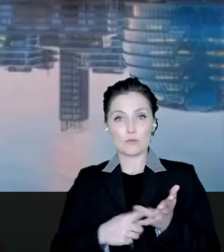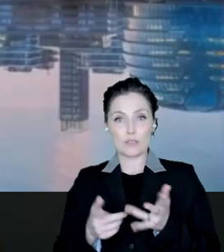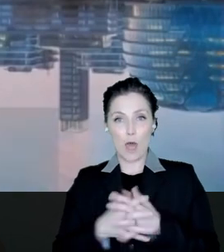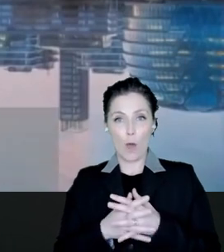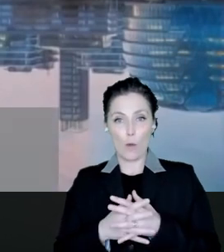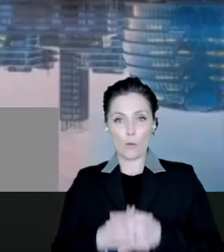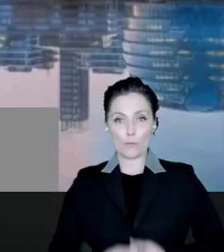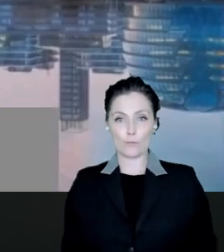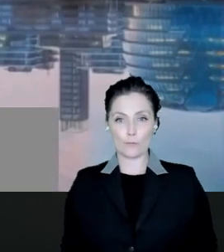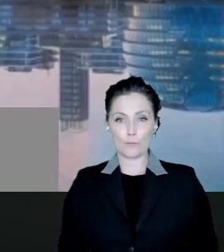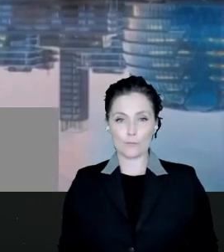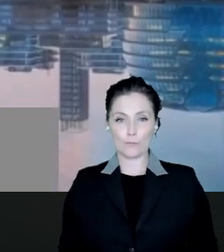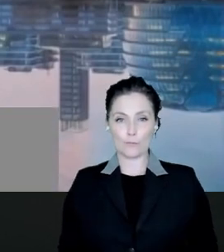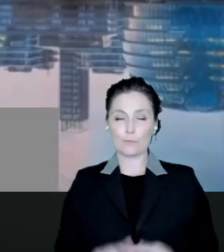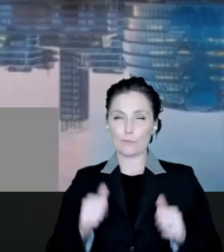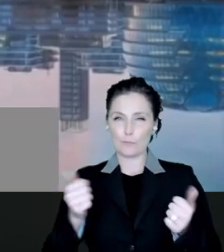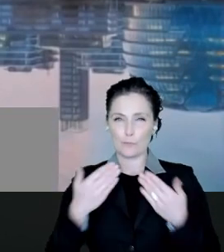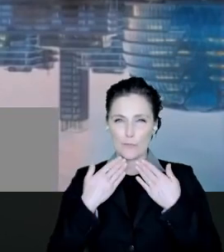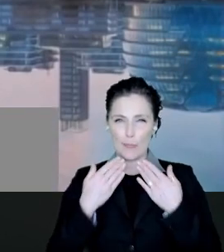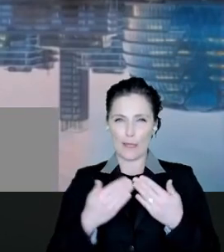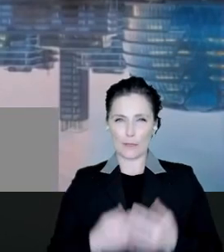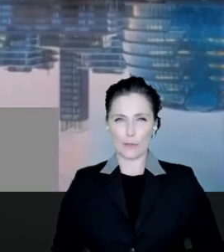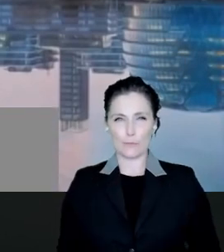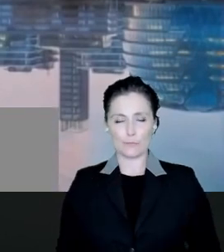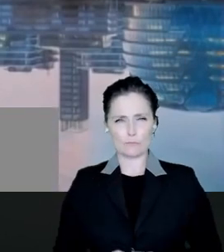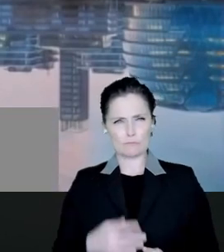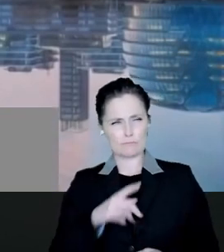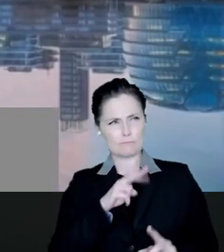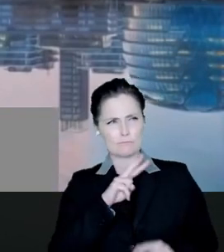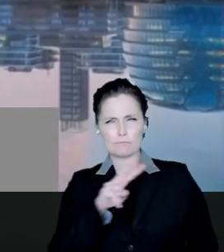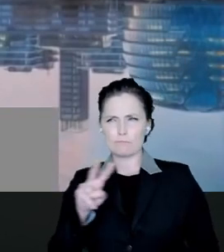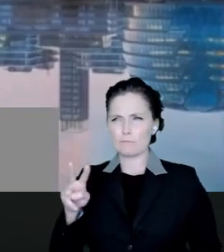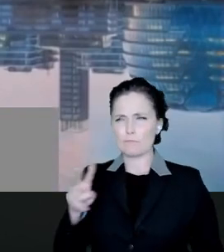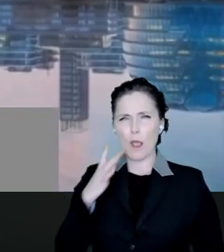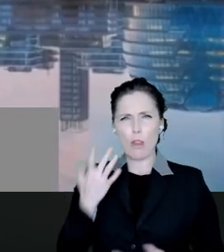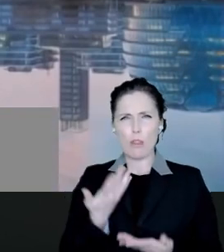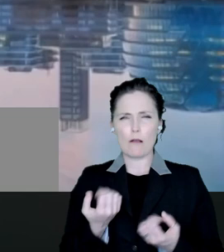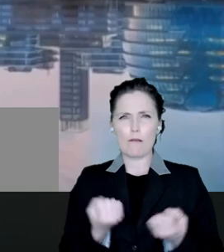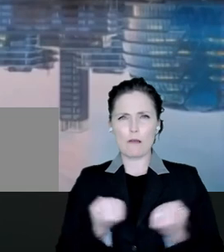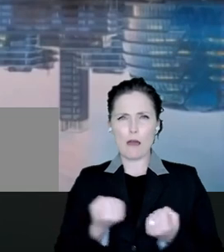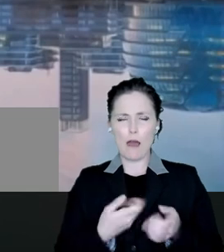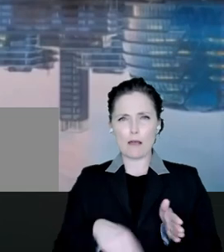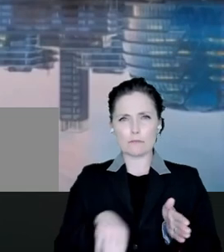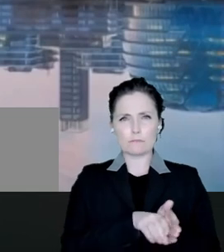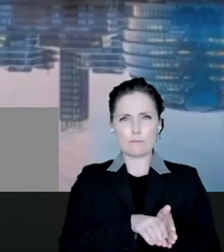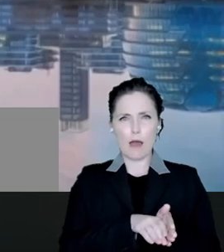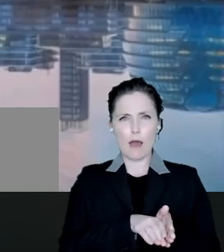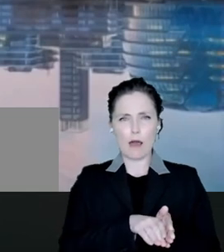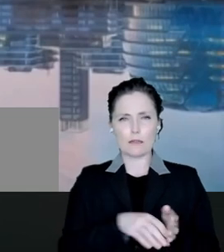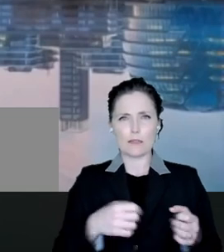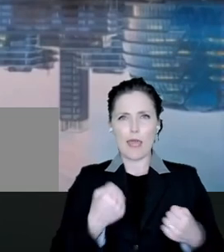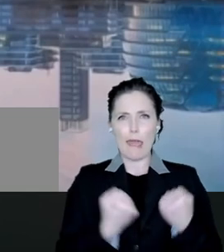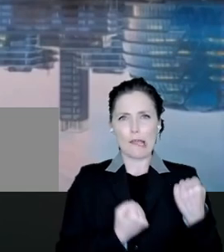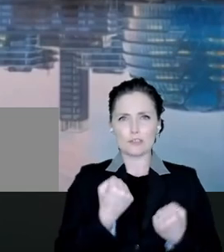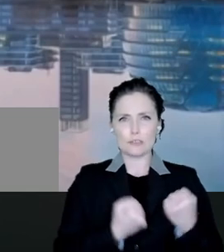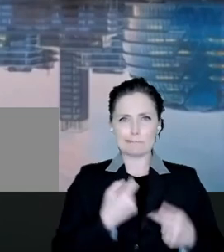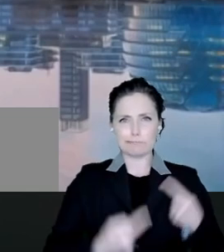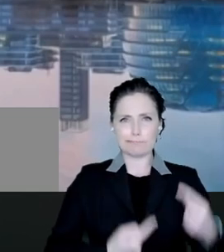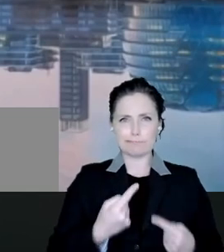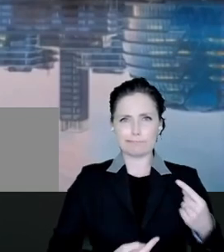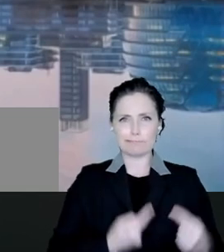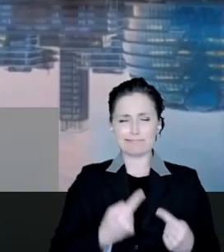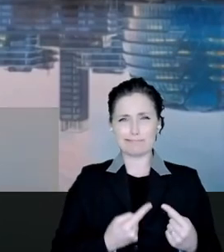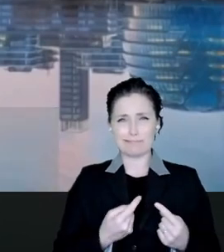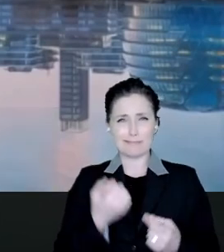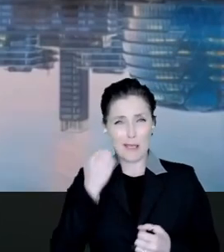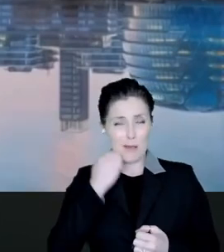you. I've noticed a lot of cars idling when parked. Black cabs leave their engines running in the ranks, and buses emit smoke and